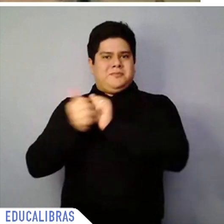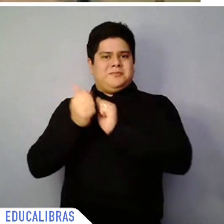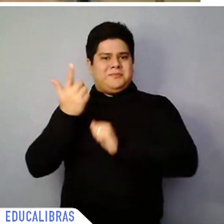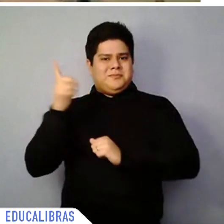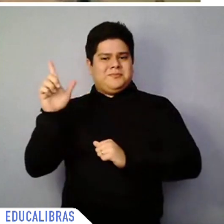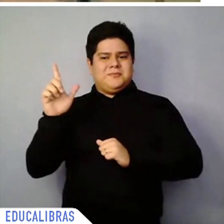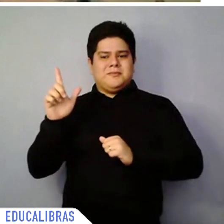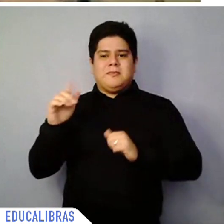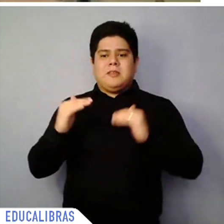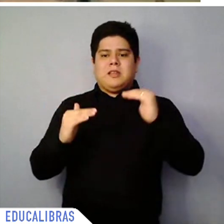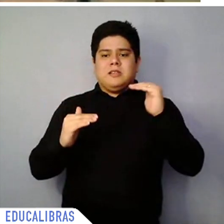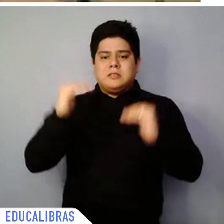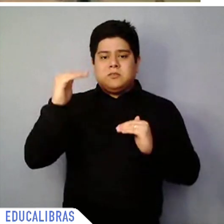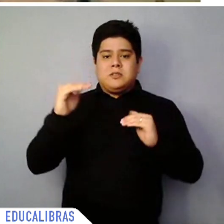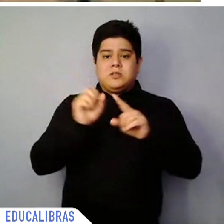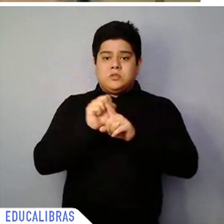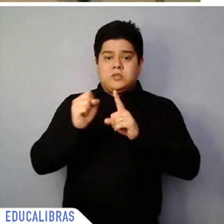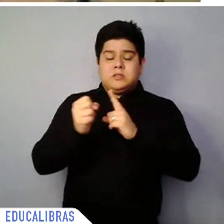Alexandre said,